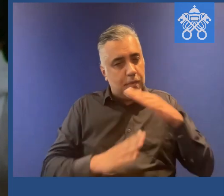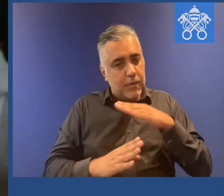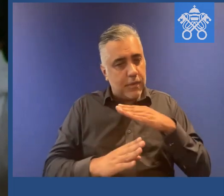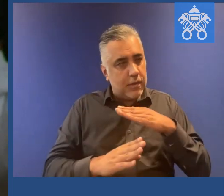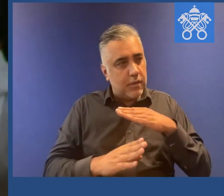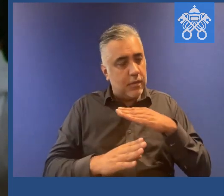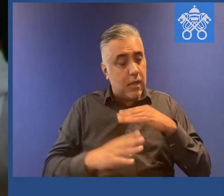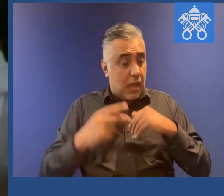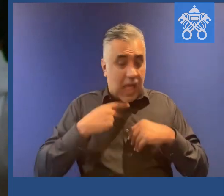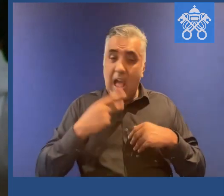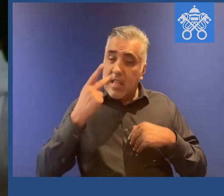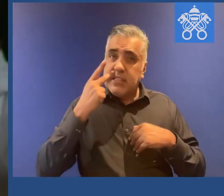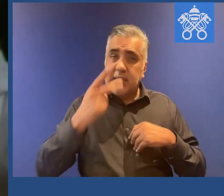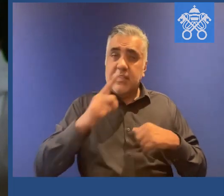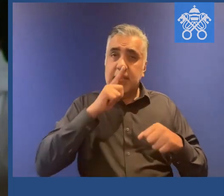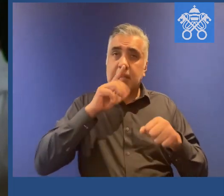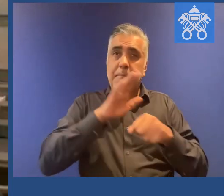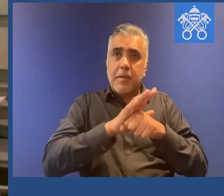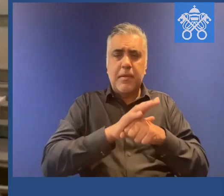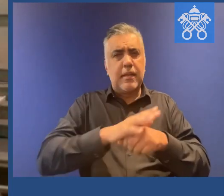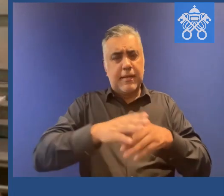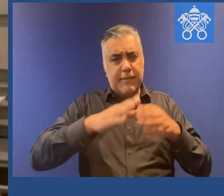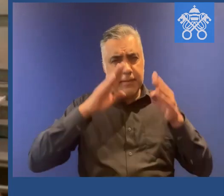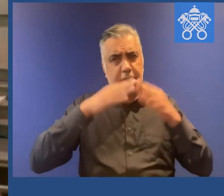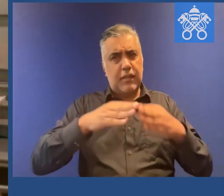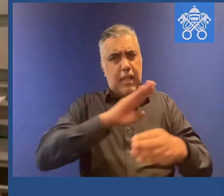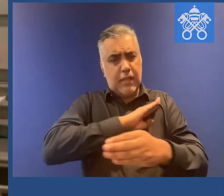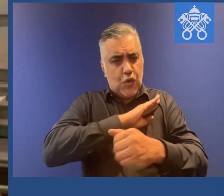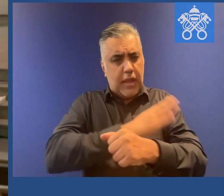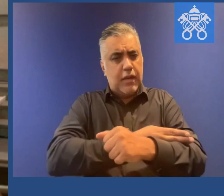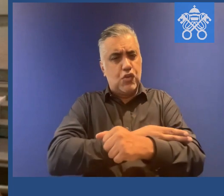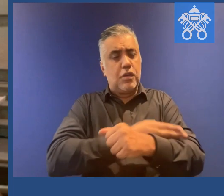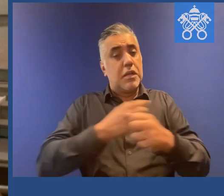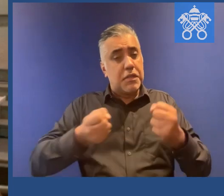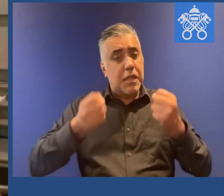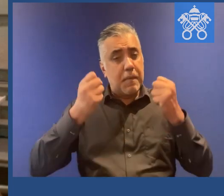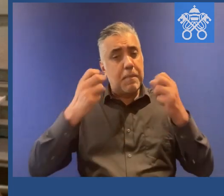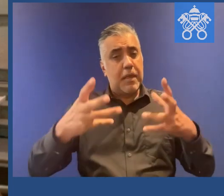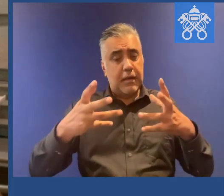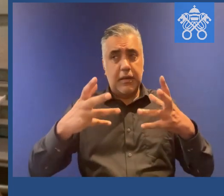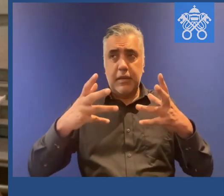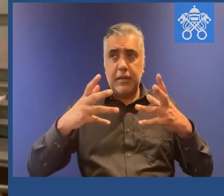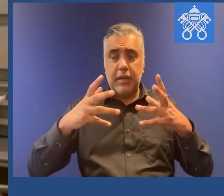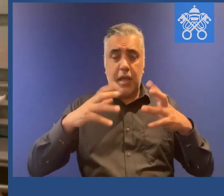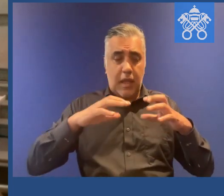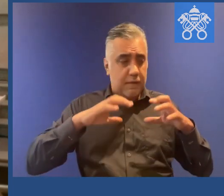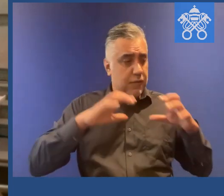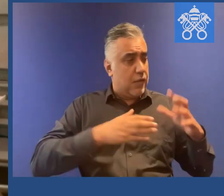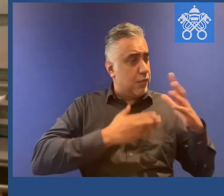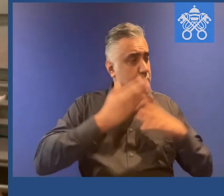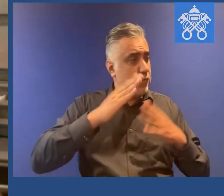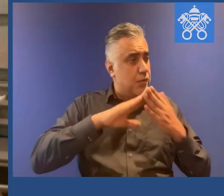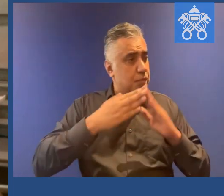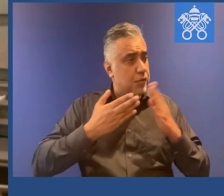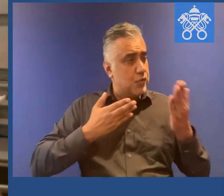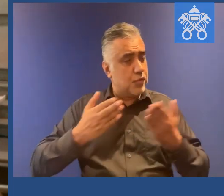as I see the commitment, dedication, and energy that many expend through community